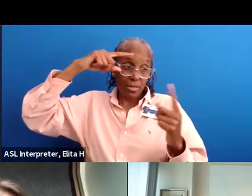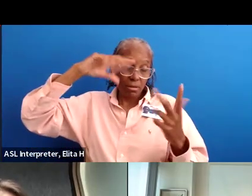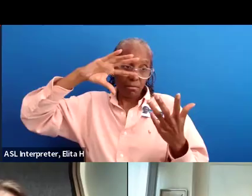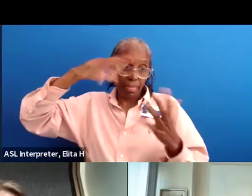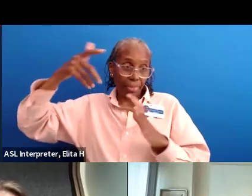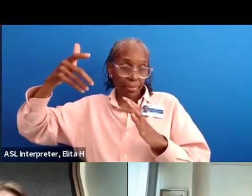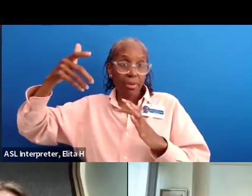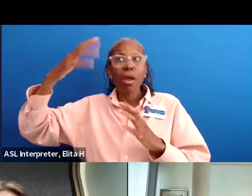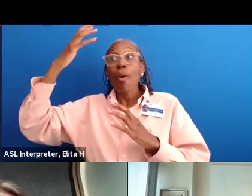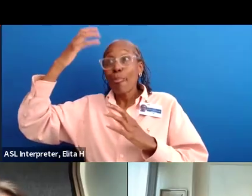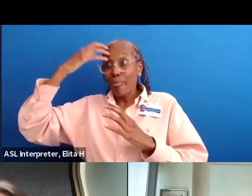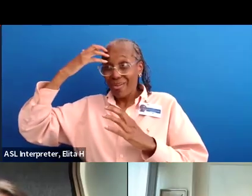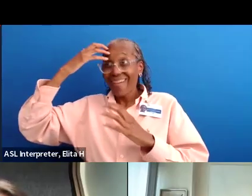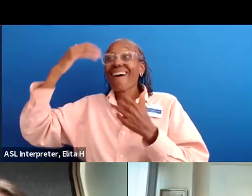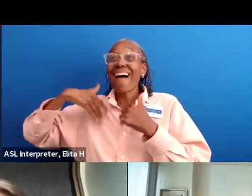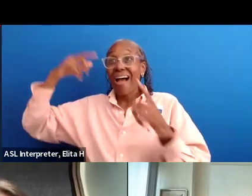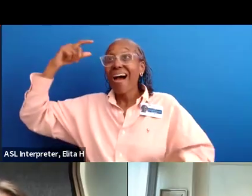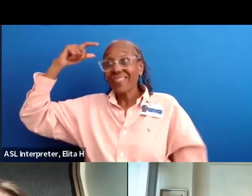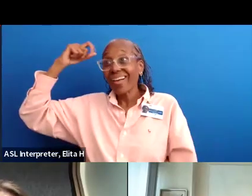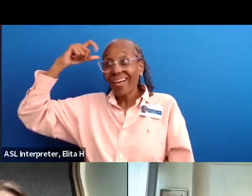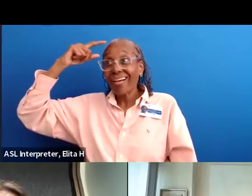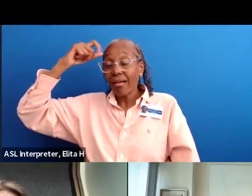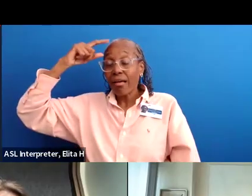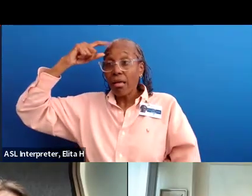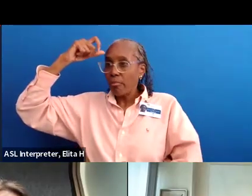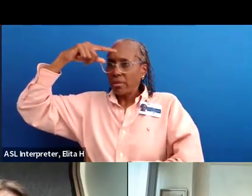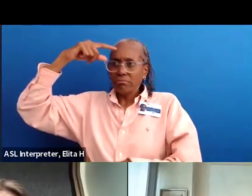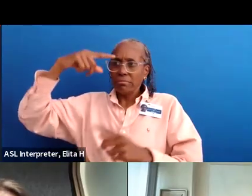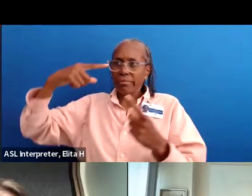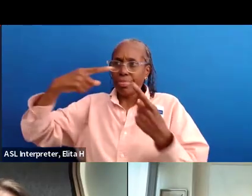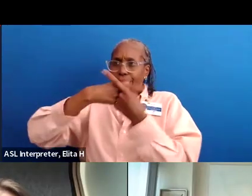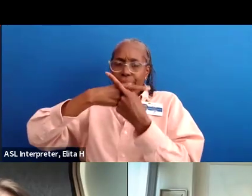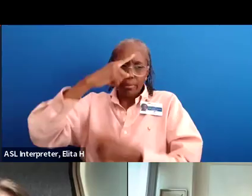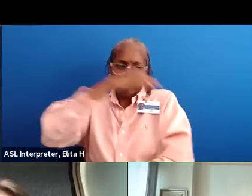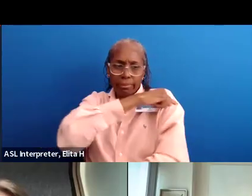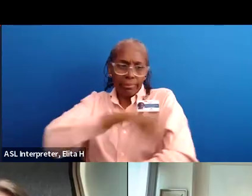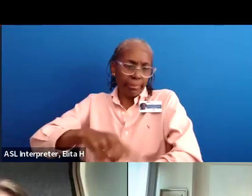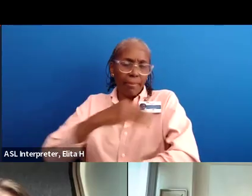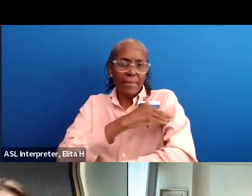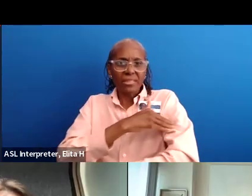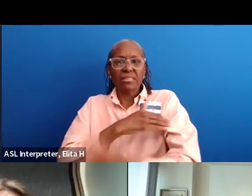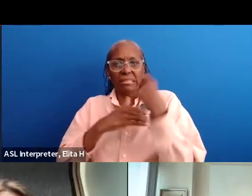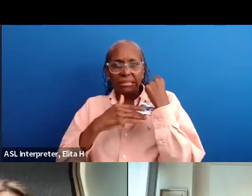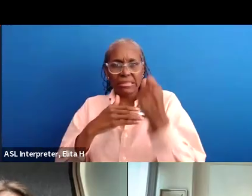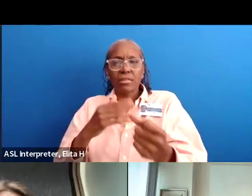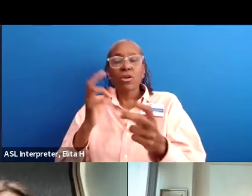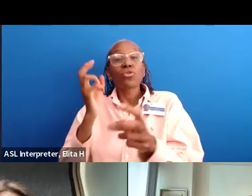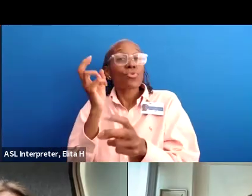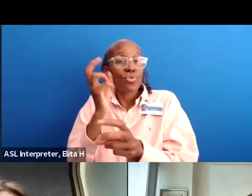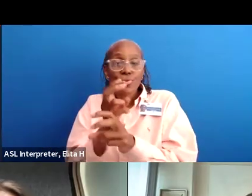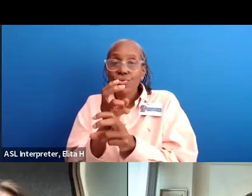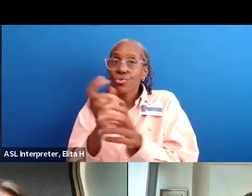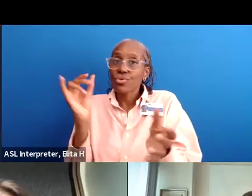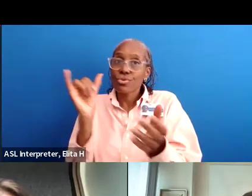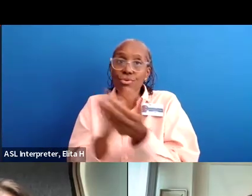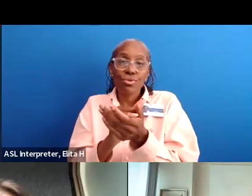forms the message, but the message can't travel to the muscles. And that interruption can make it difficult or even impossible